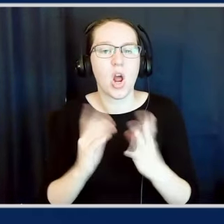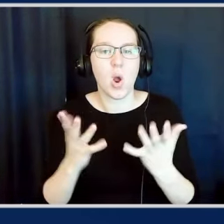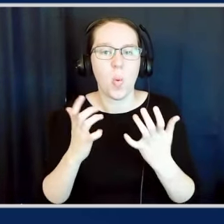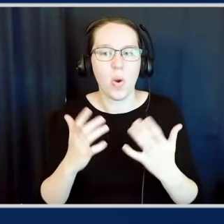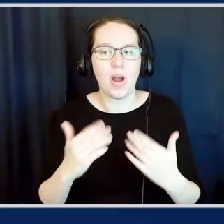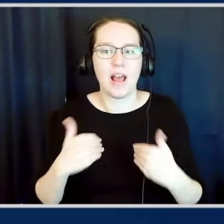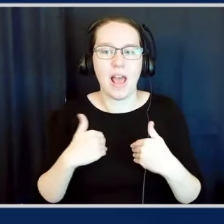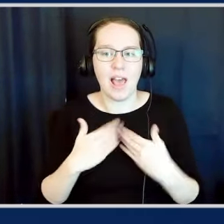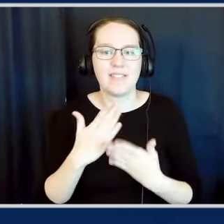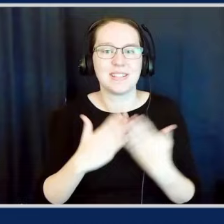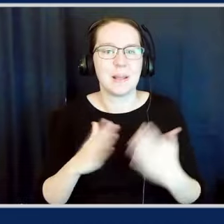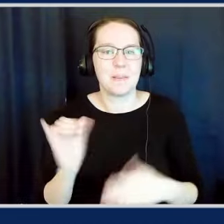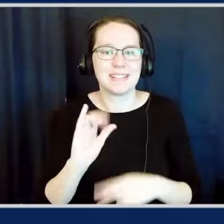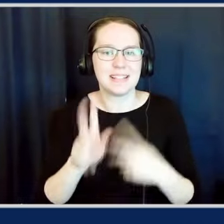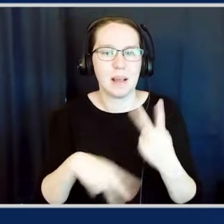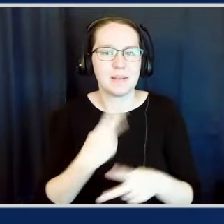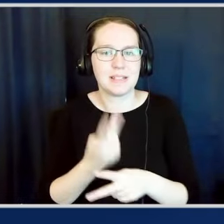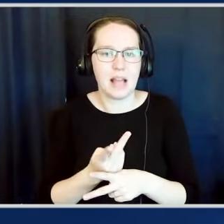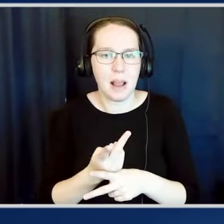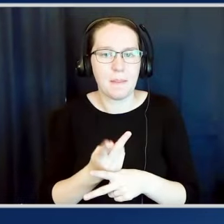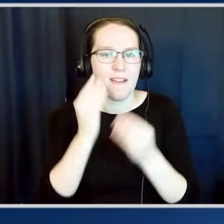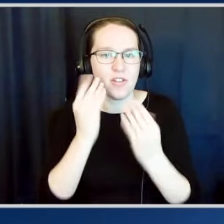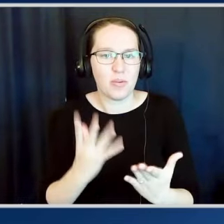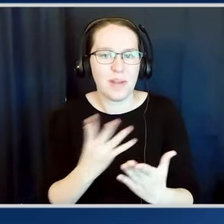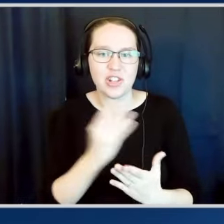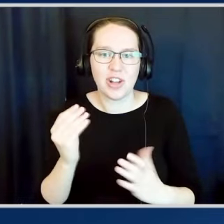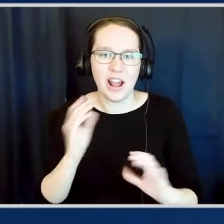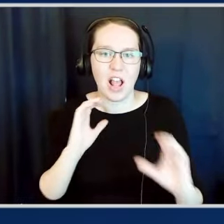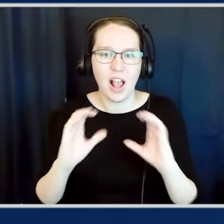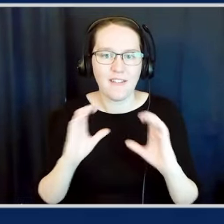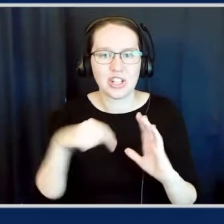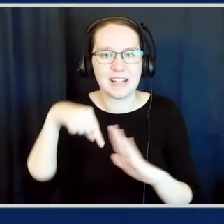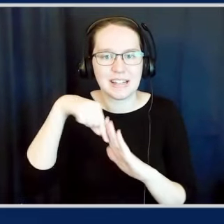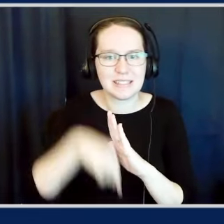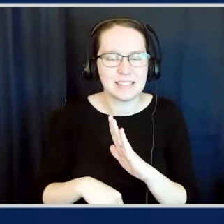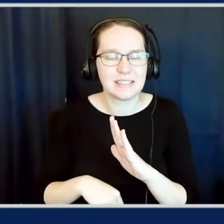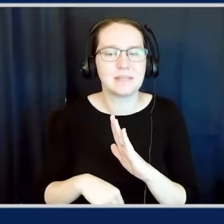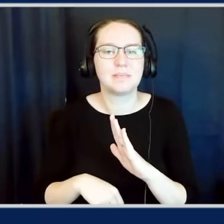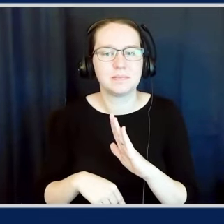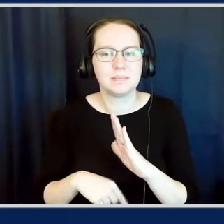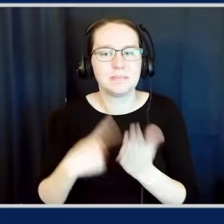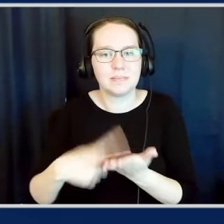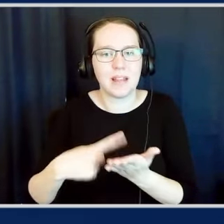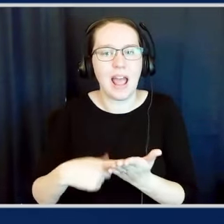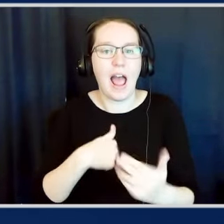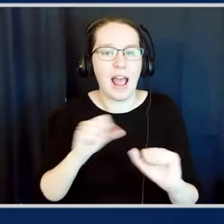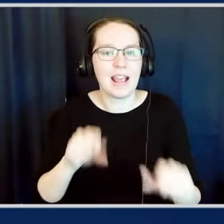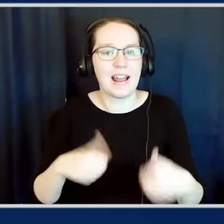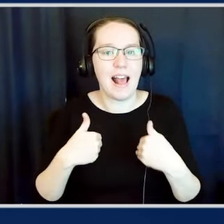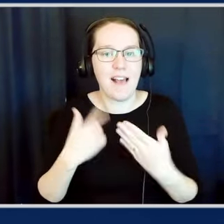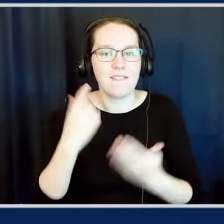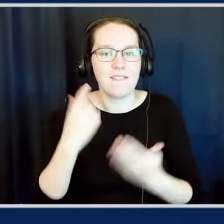the same type of information and conversations and deep dives that I get to have every day themselves. And so one of the